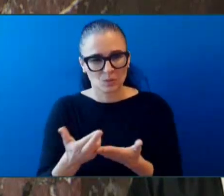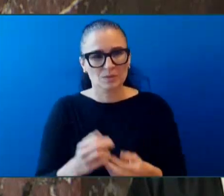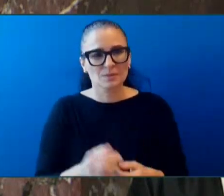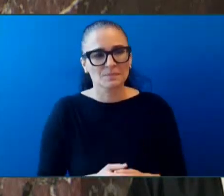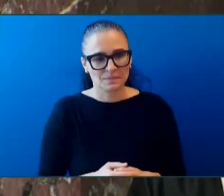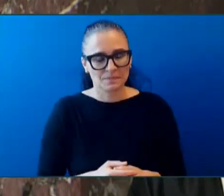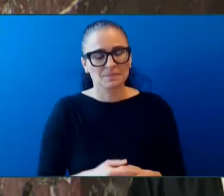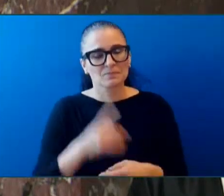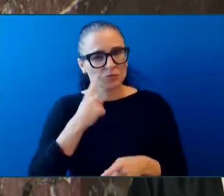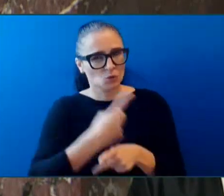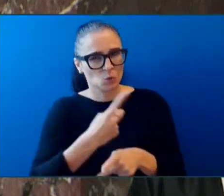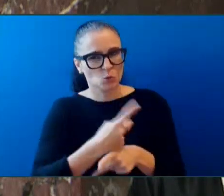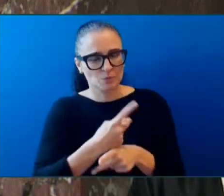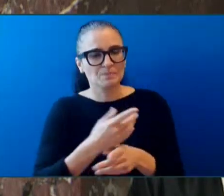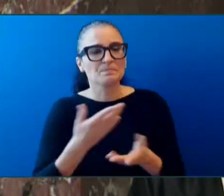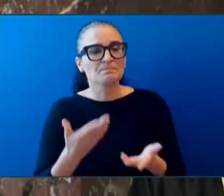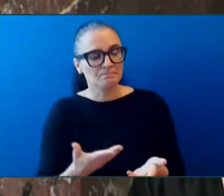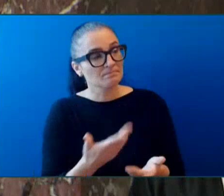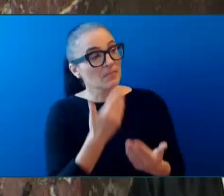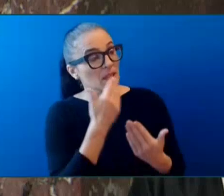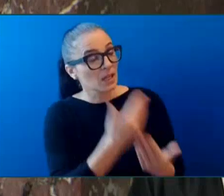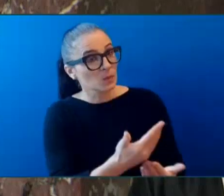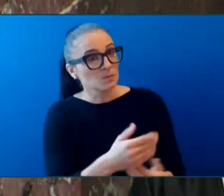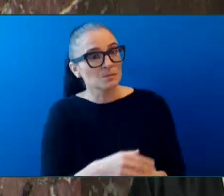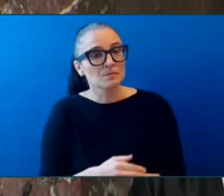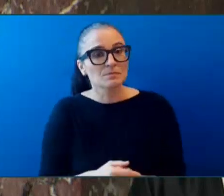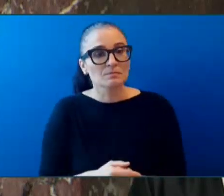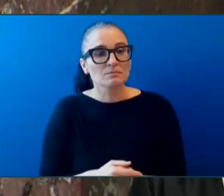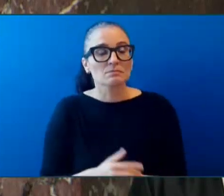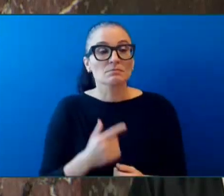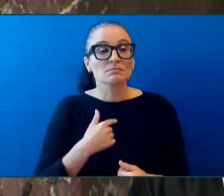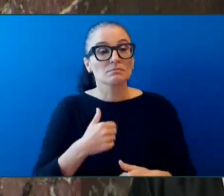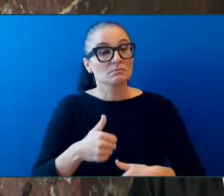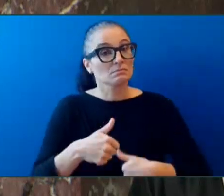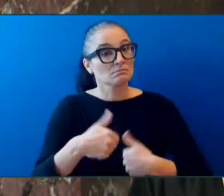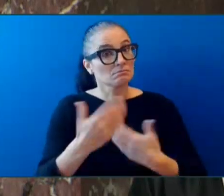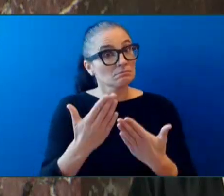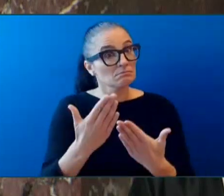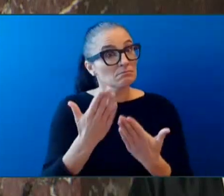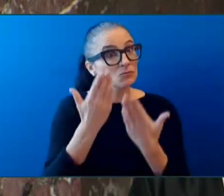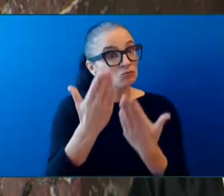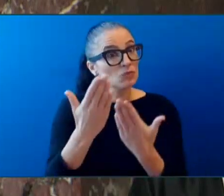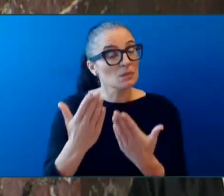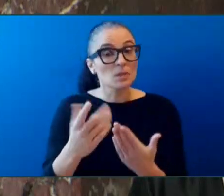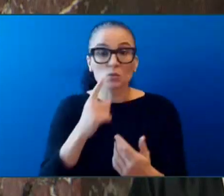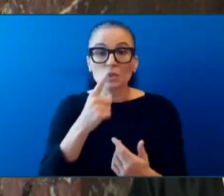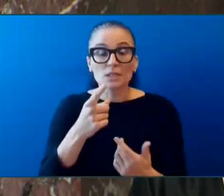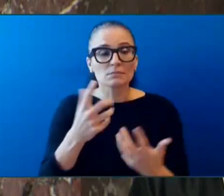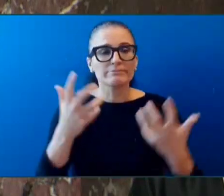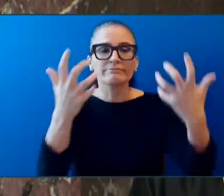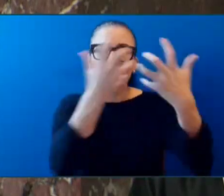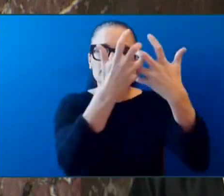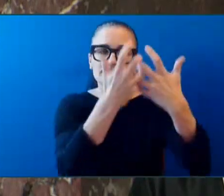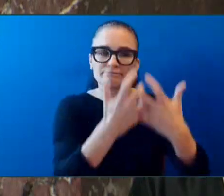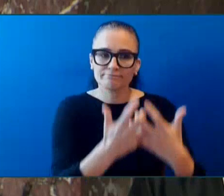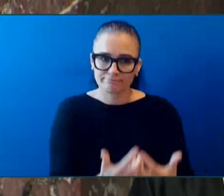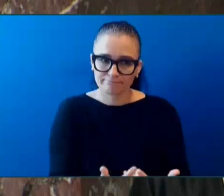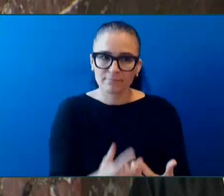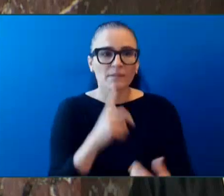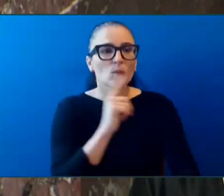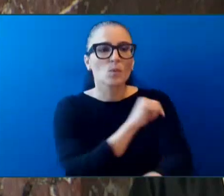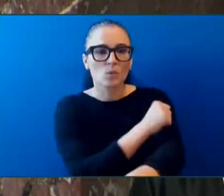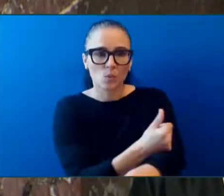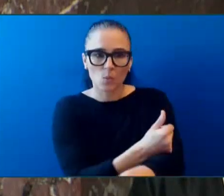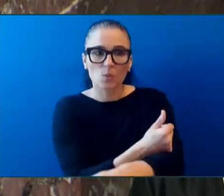recommendation of what was done recently in aligning the authorities, particularly water, within one ministry. This is something the Premier and I and others heard